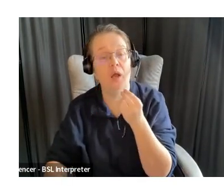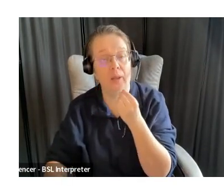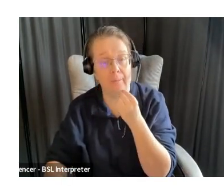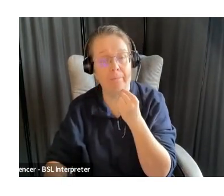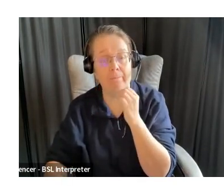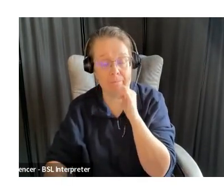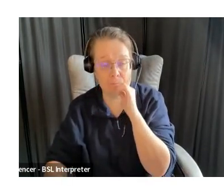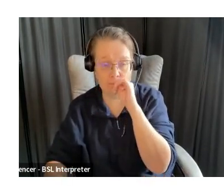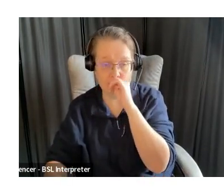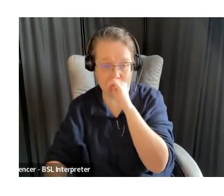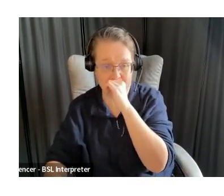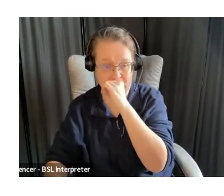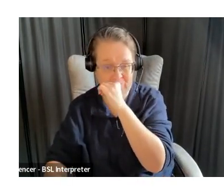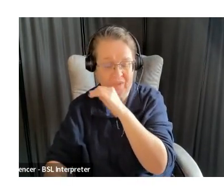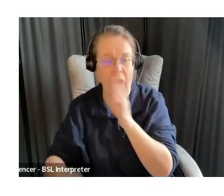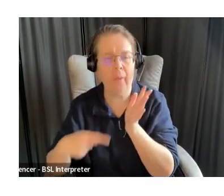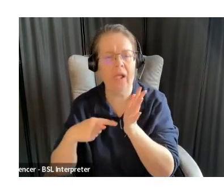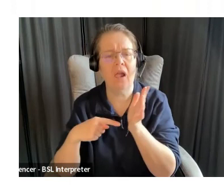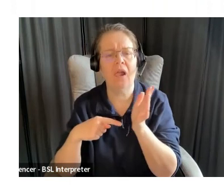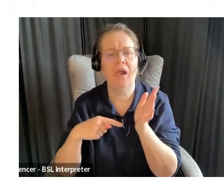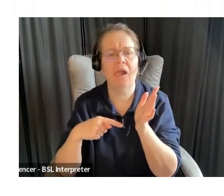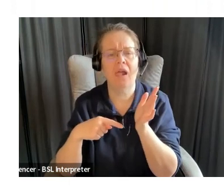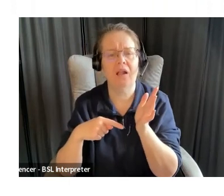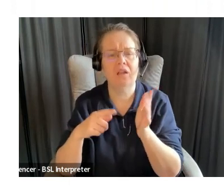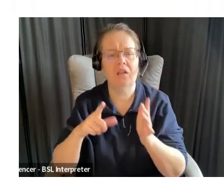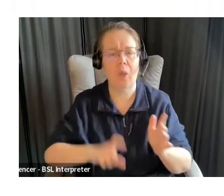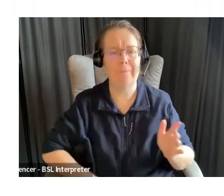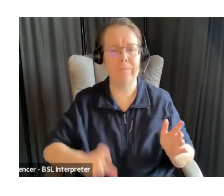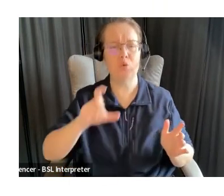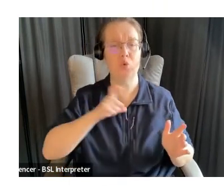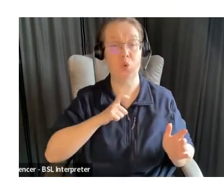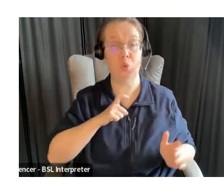can you call it out for me, Toby? So totally confident, nailed it.